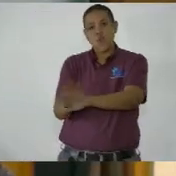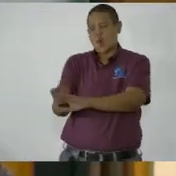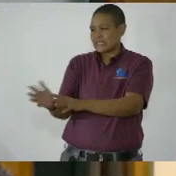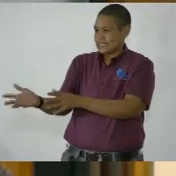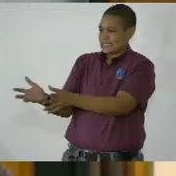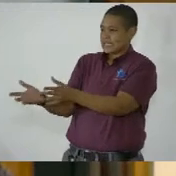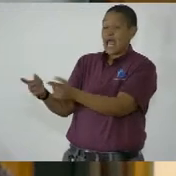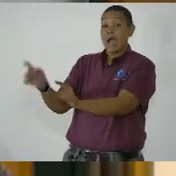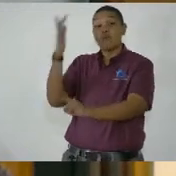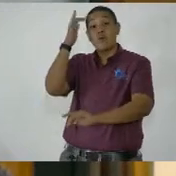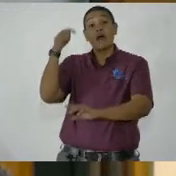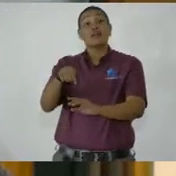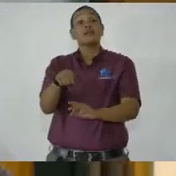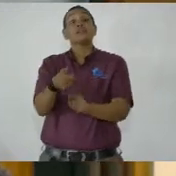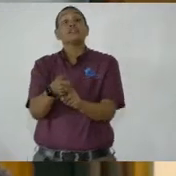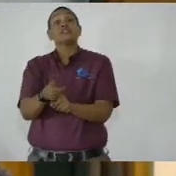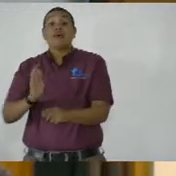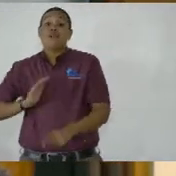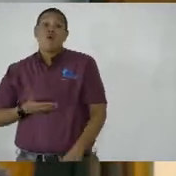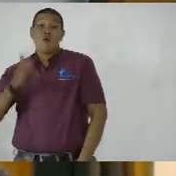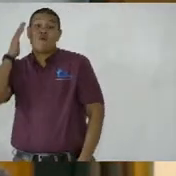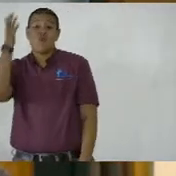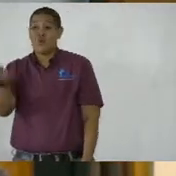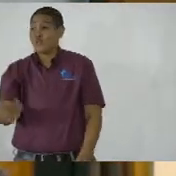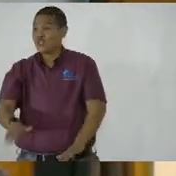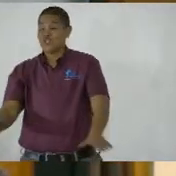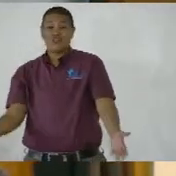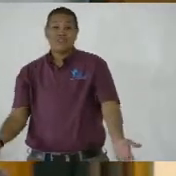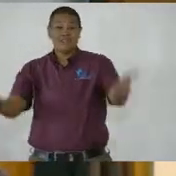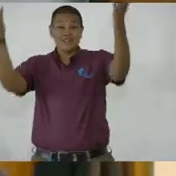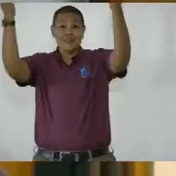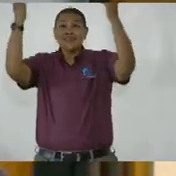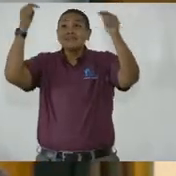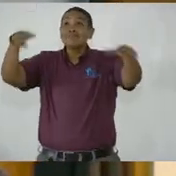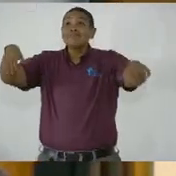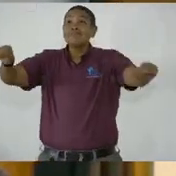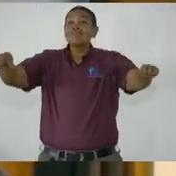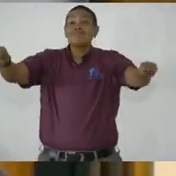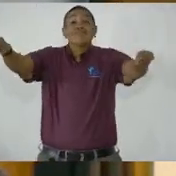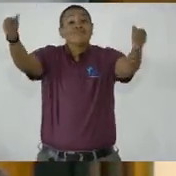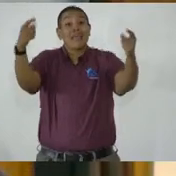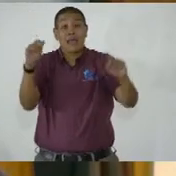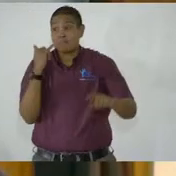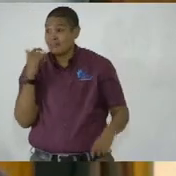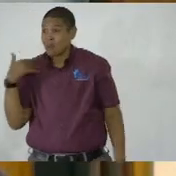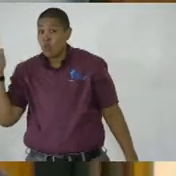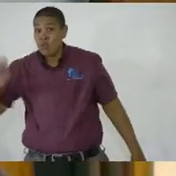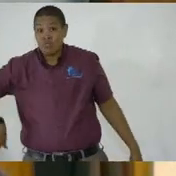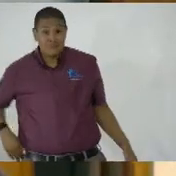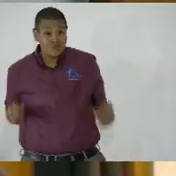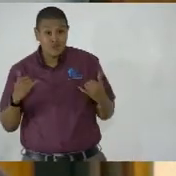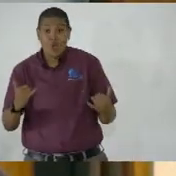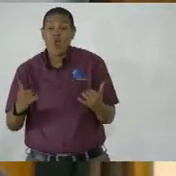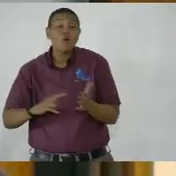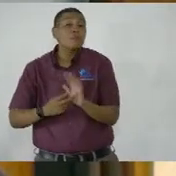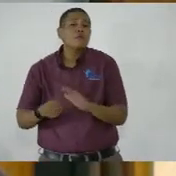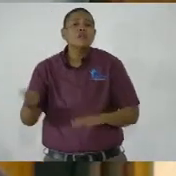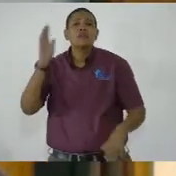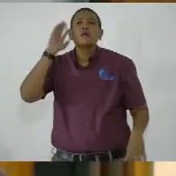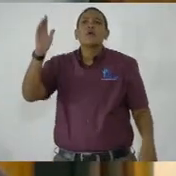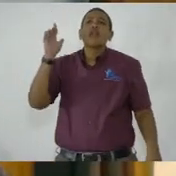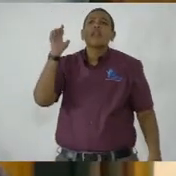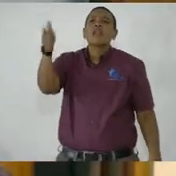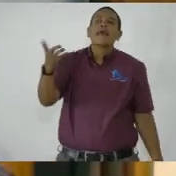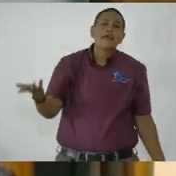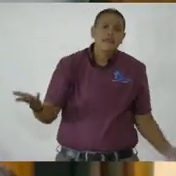Speaker, these youngsters are our future. And if we don't really assist them at this age, then you will appreciate